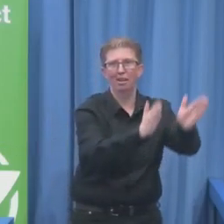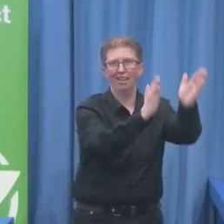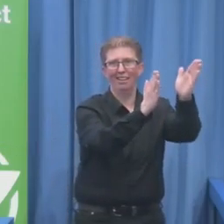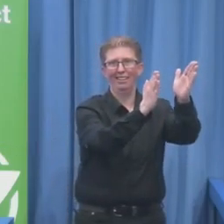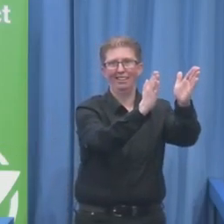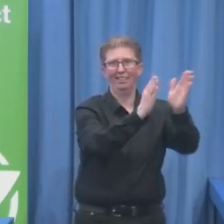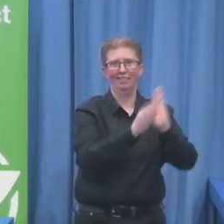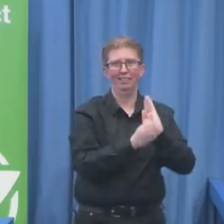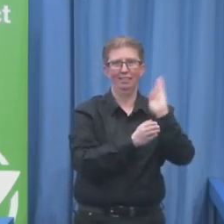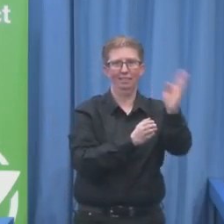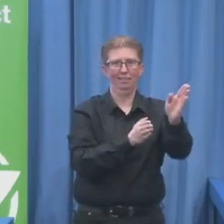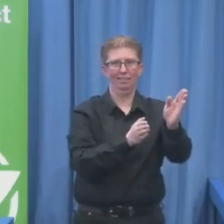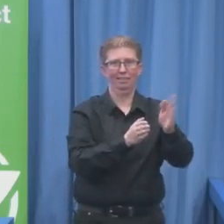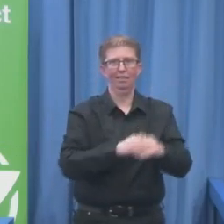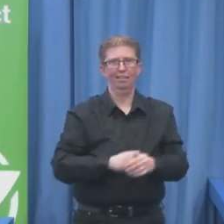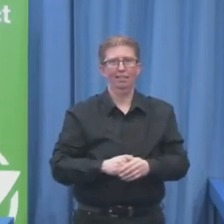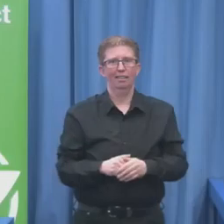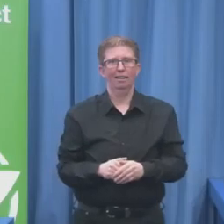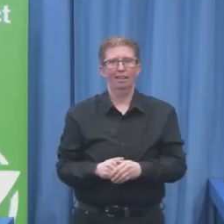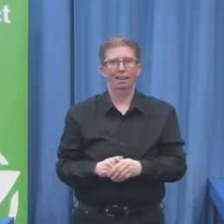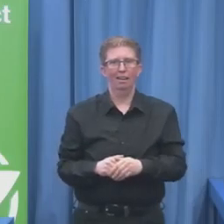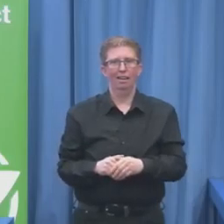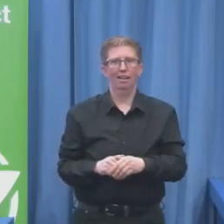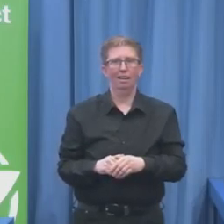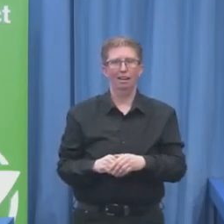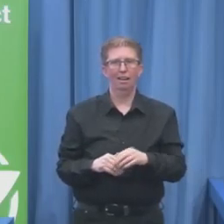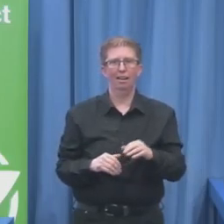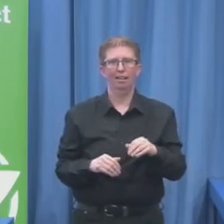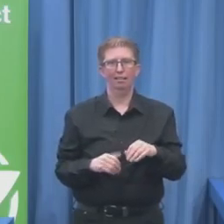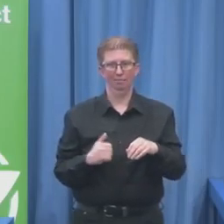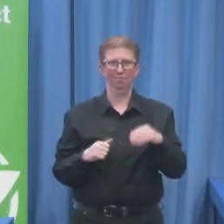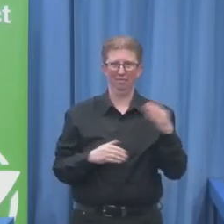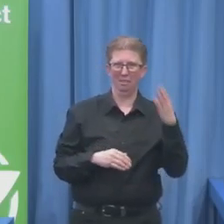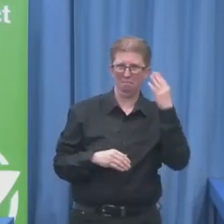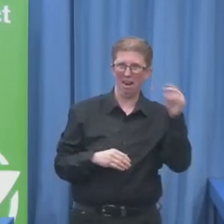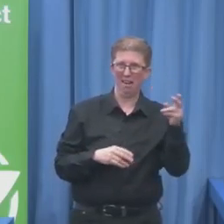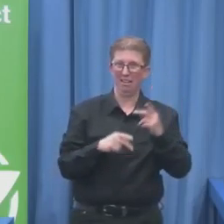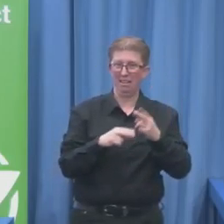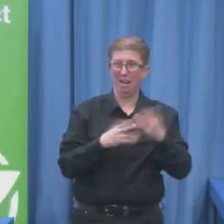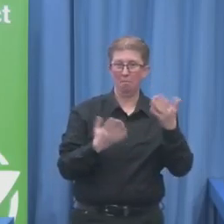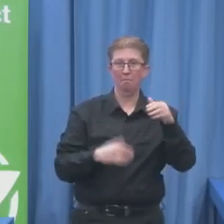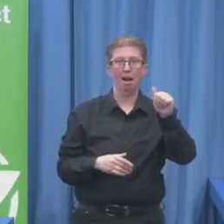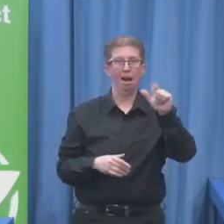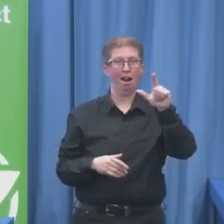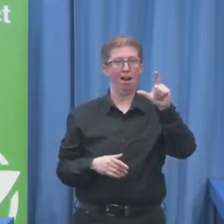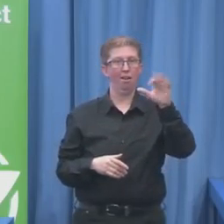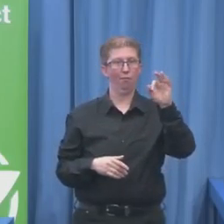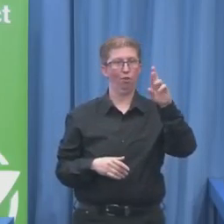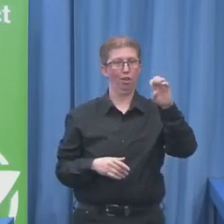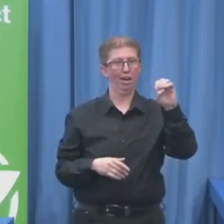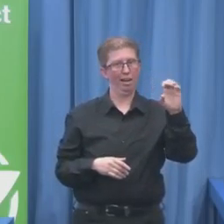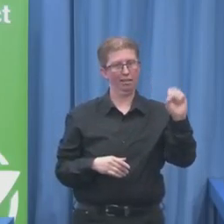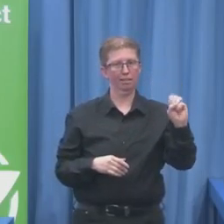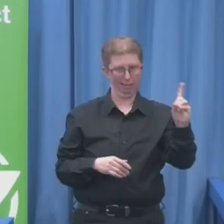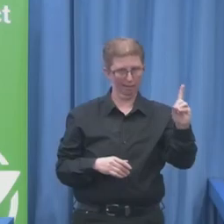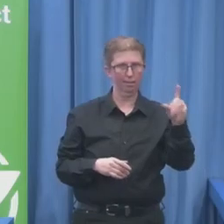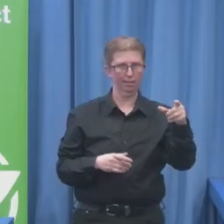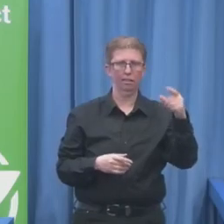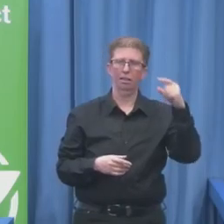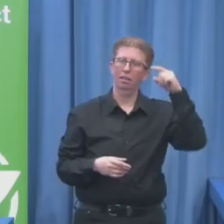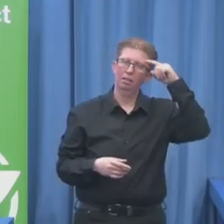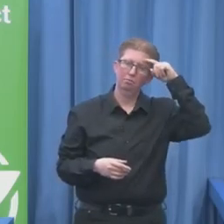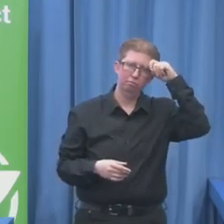them were contributing personal time and efforts to it and not only paid time. And